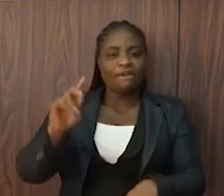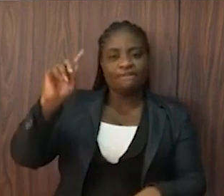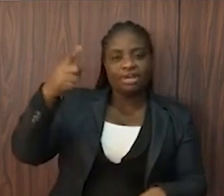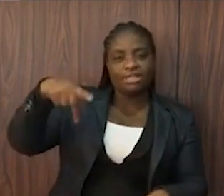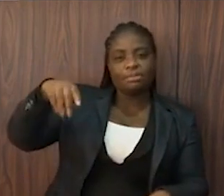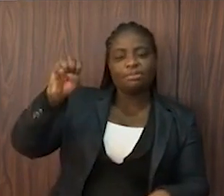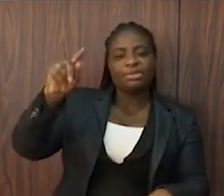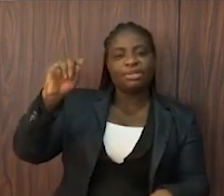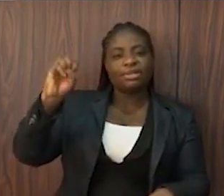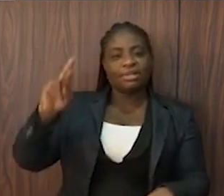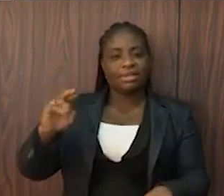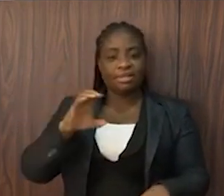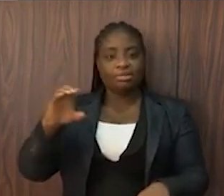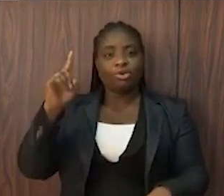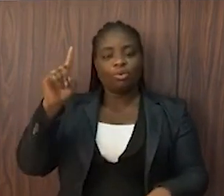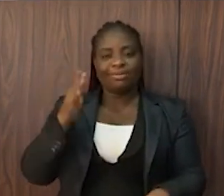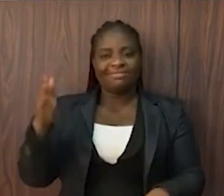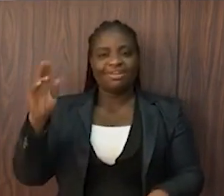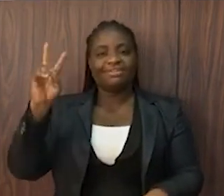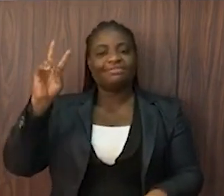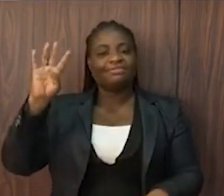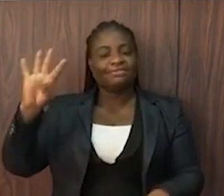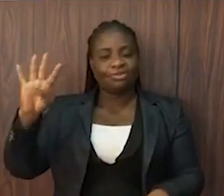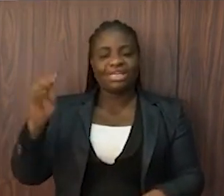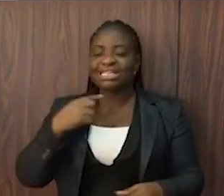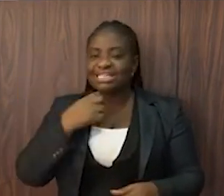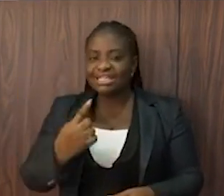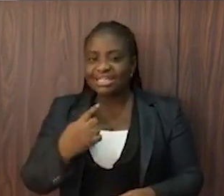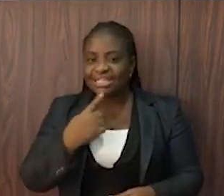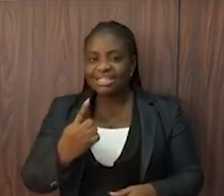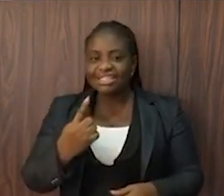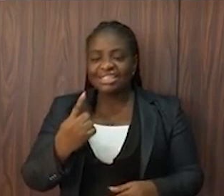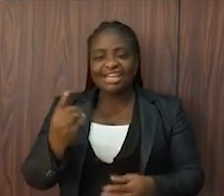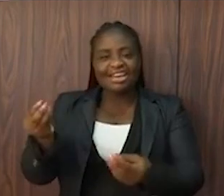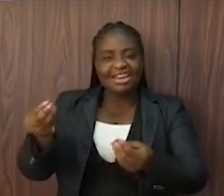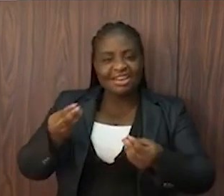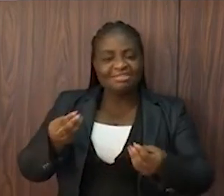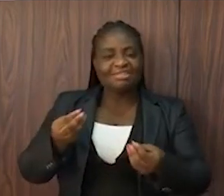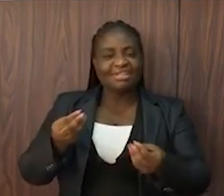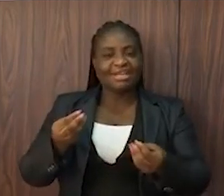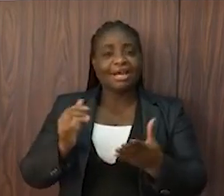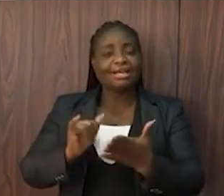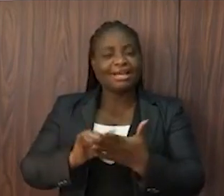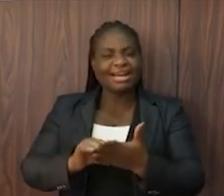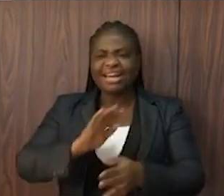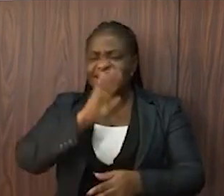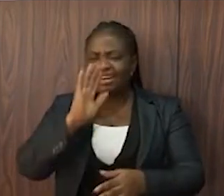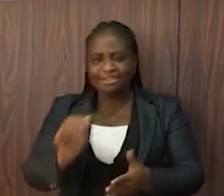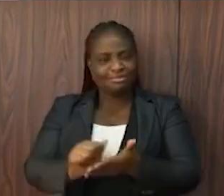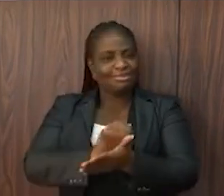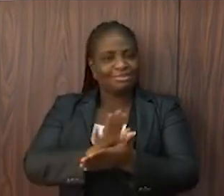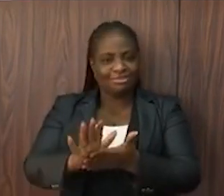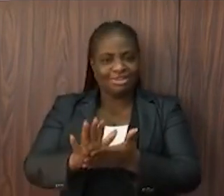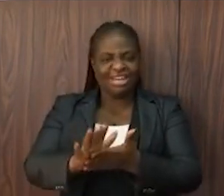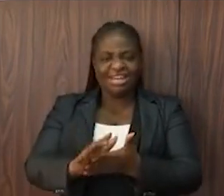in 1 Peter chapter 1, verse 4, gave us, and I quote, "an inheritance that is